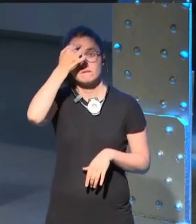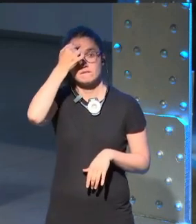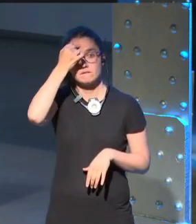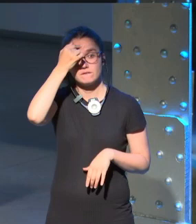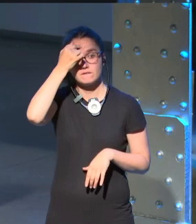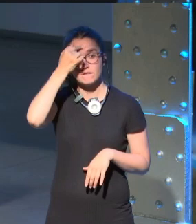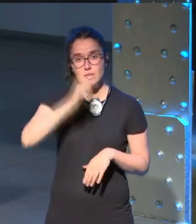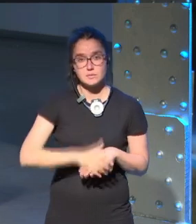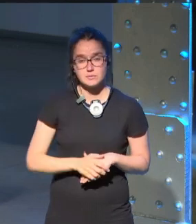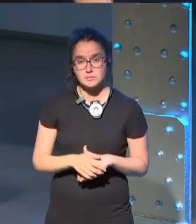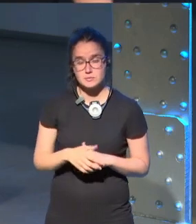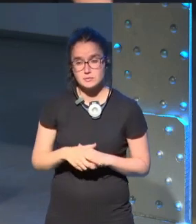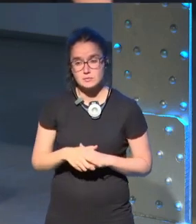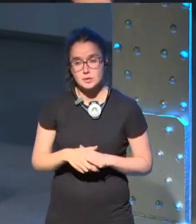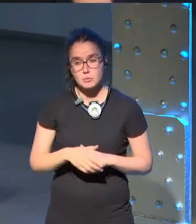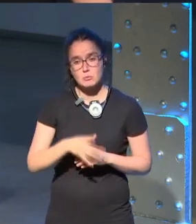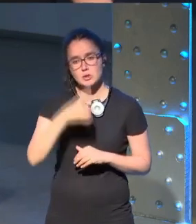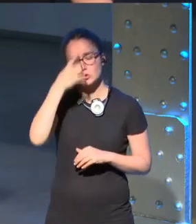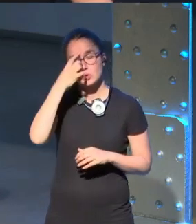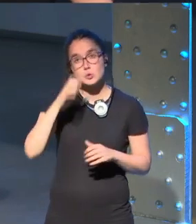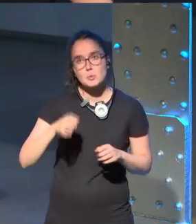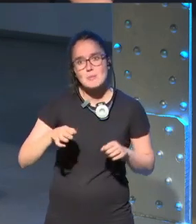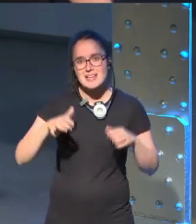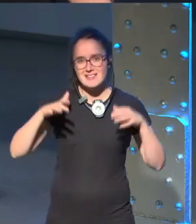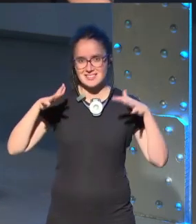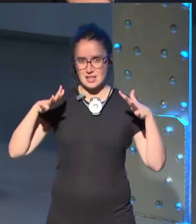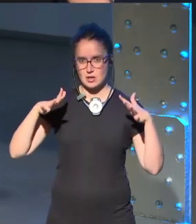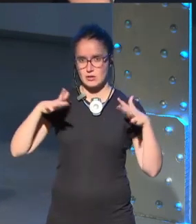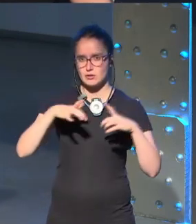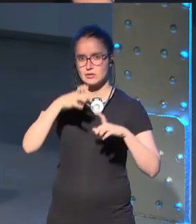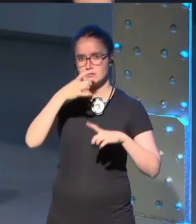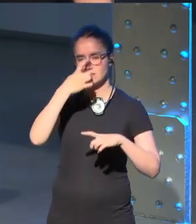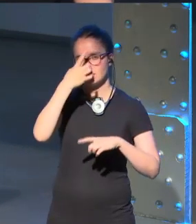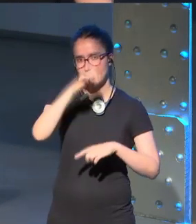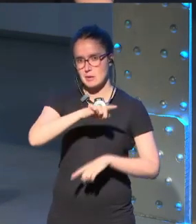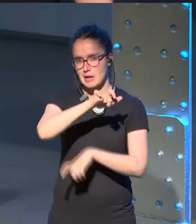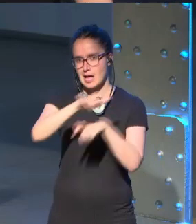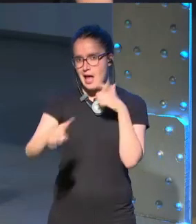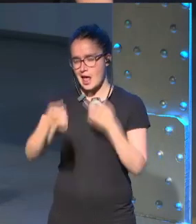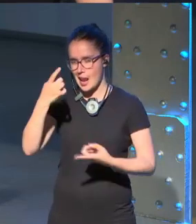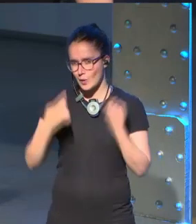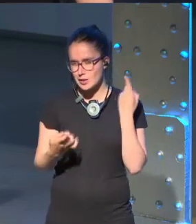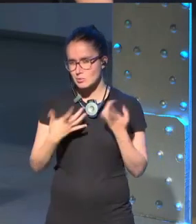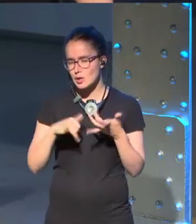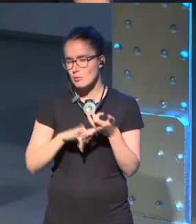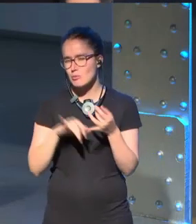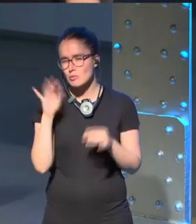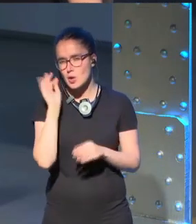Yeah, this is a mystery to a number of people, because his wife and Gurney are very different